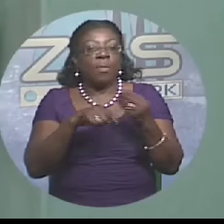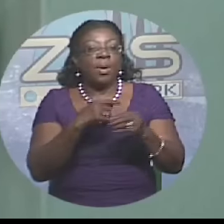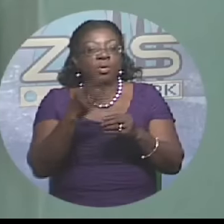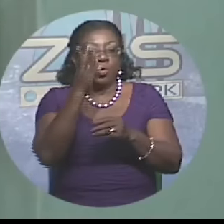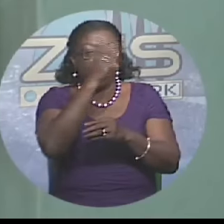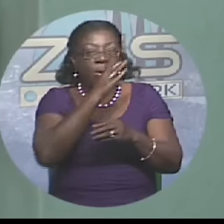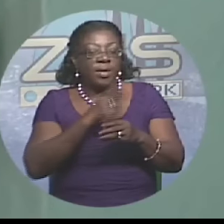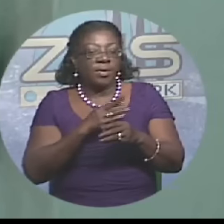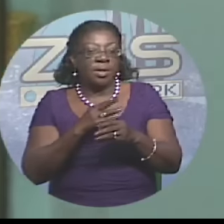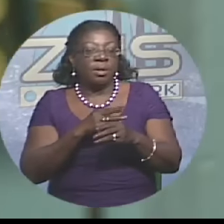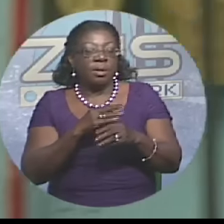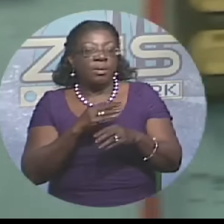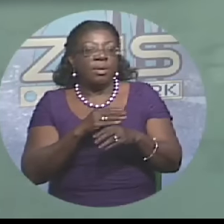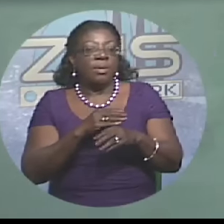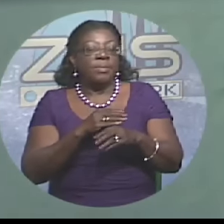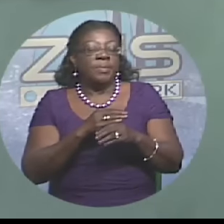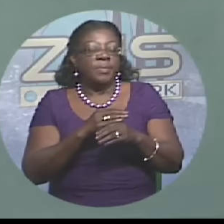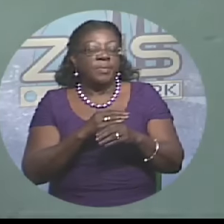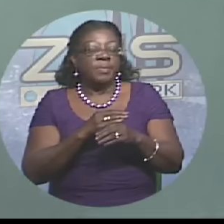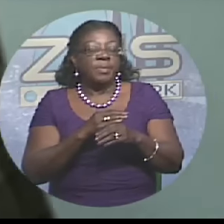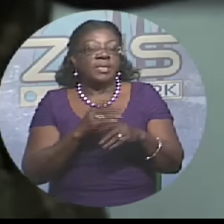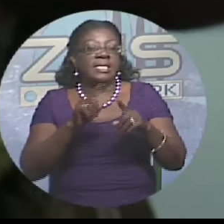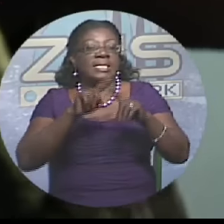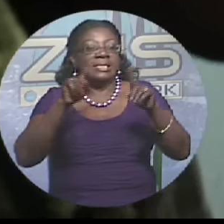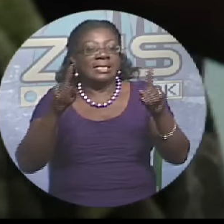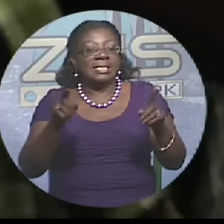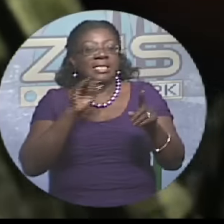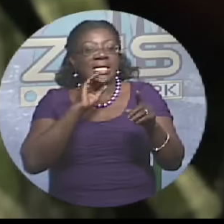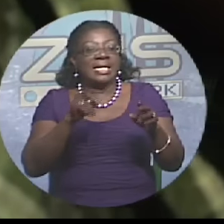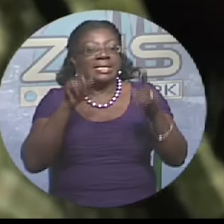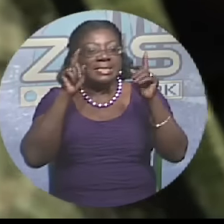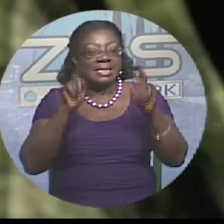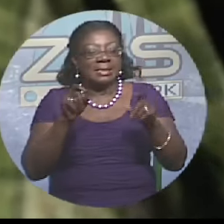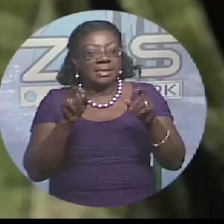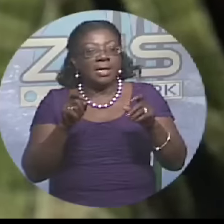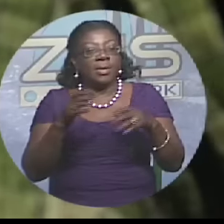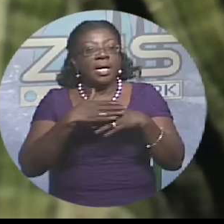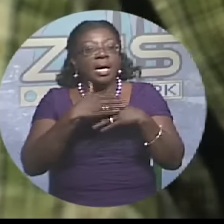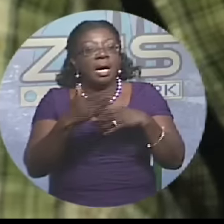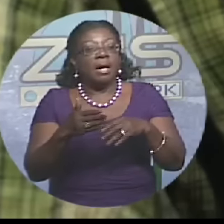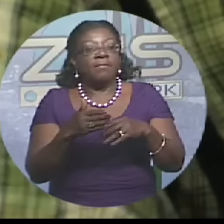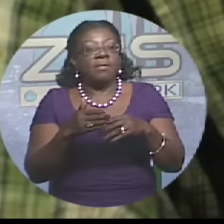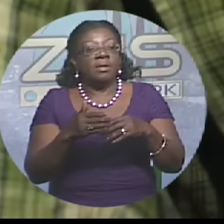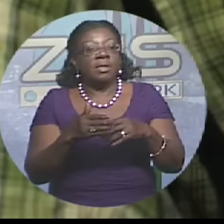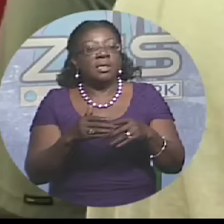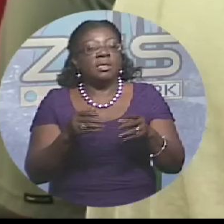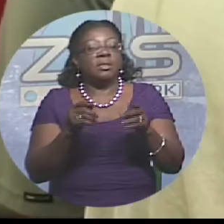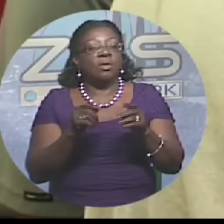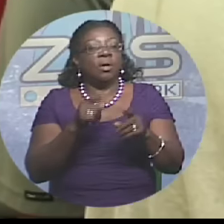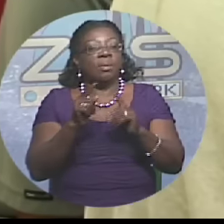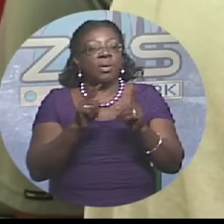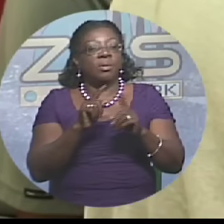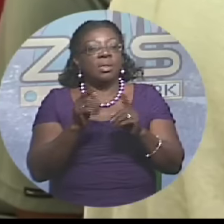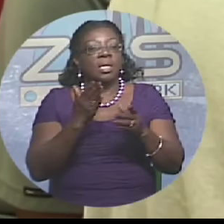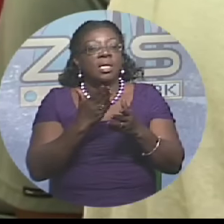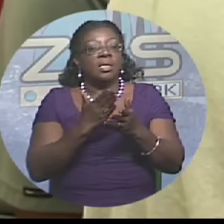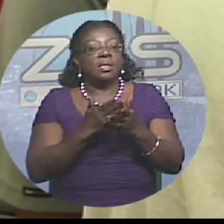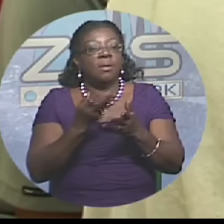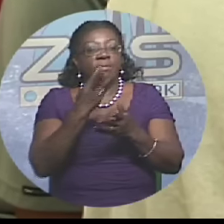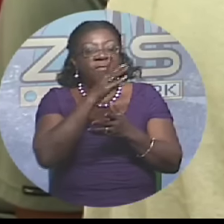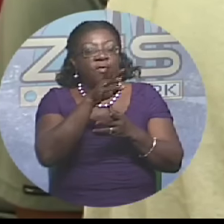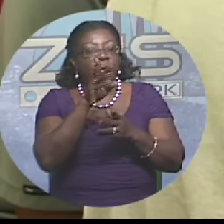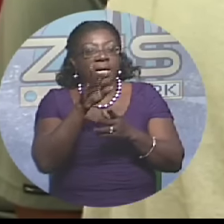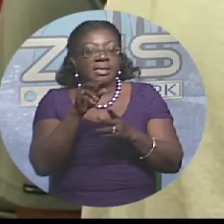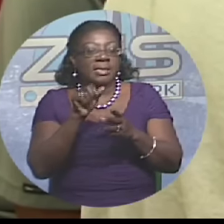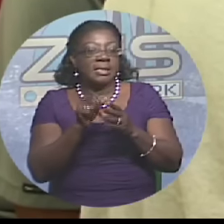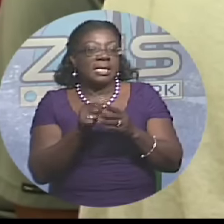duties. Baston says the distinctions are necessary after media reports suggested officials viewed some forecasters as